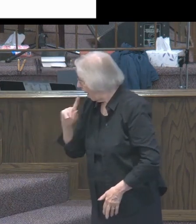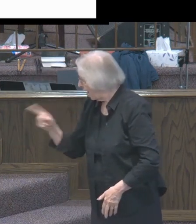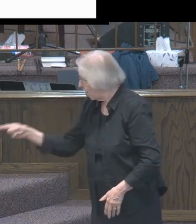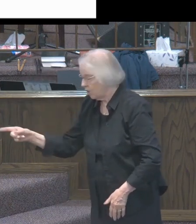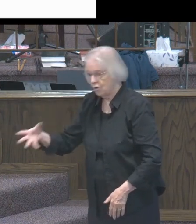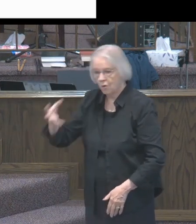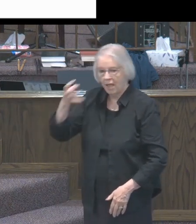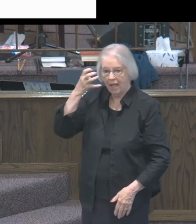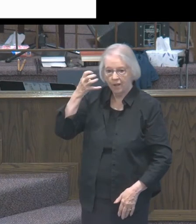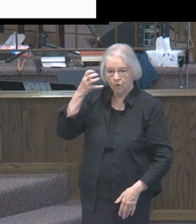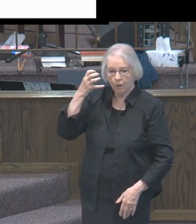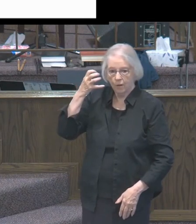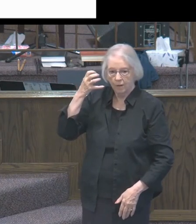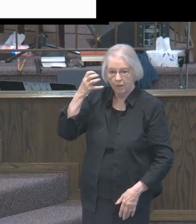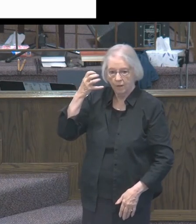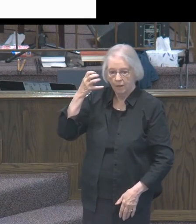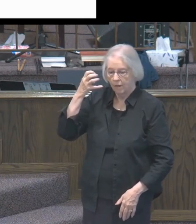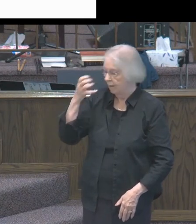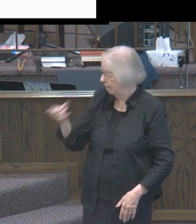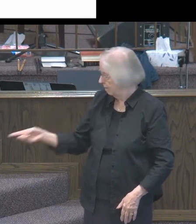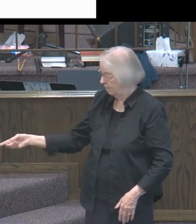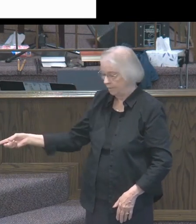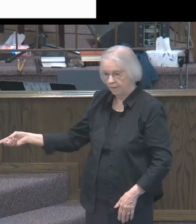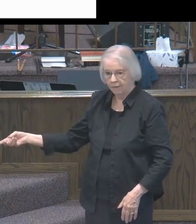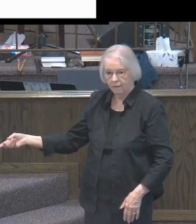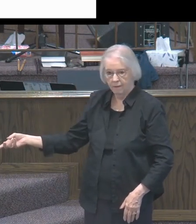angry? What are you mad about?